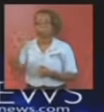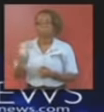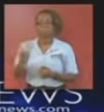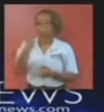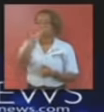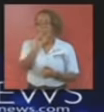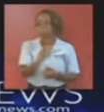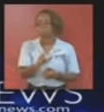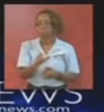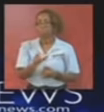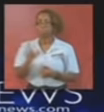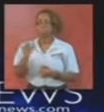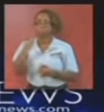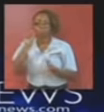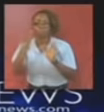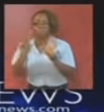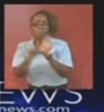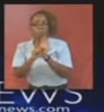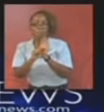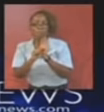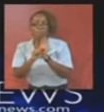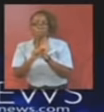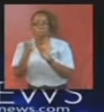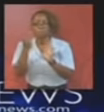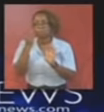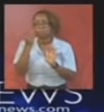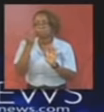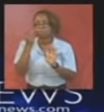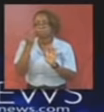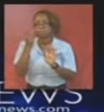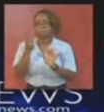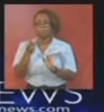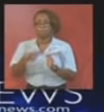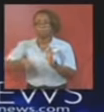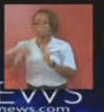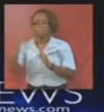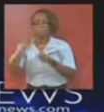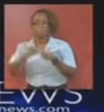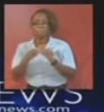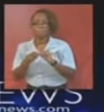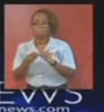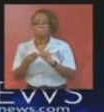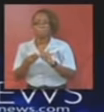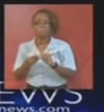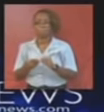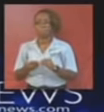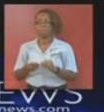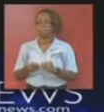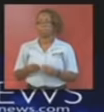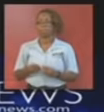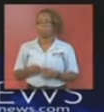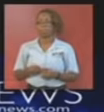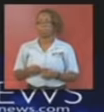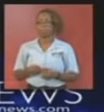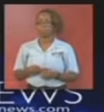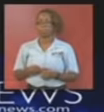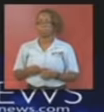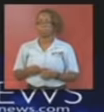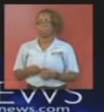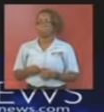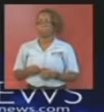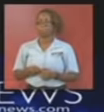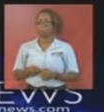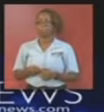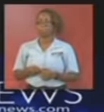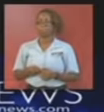number for the year of COVID-19 cases. Can you say why that was the case? Has the ministry done the analysis and